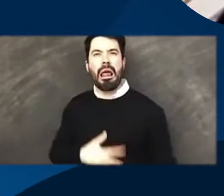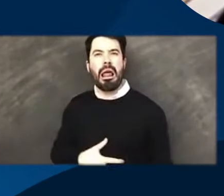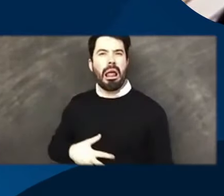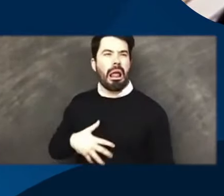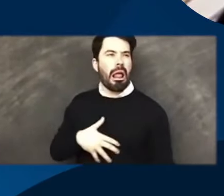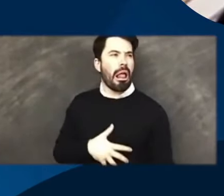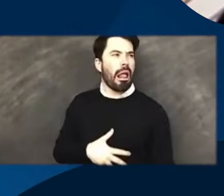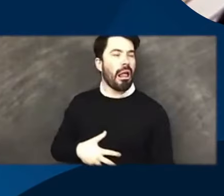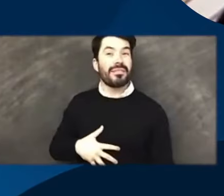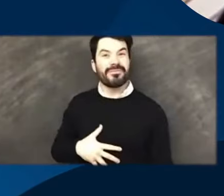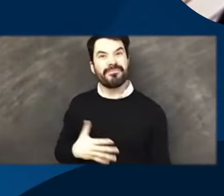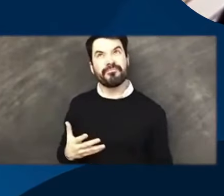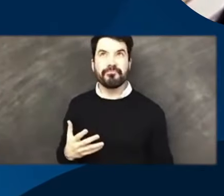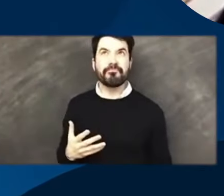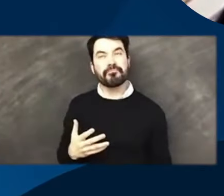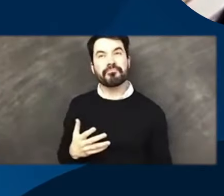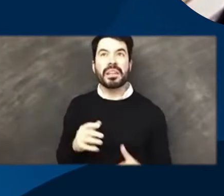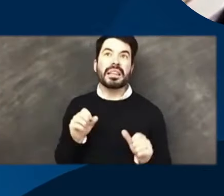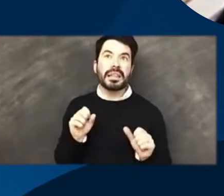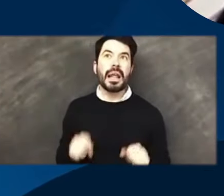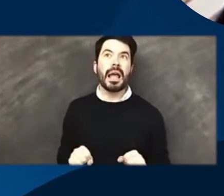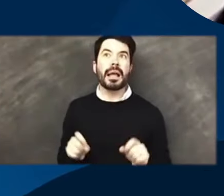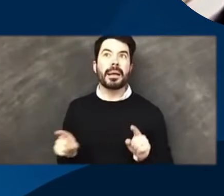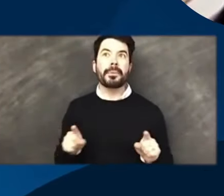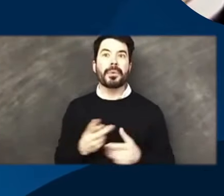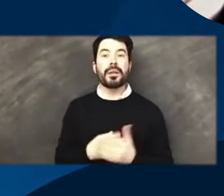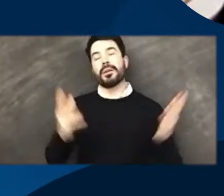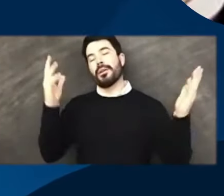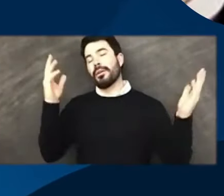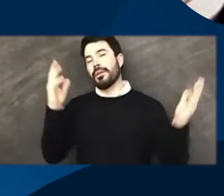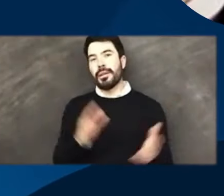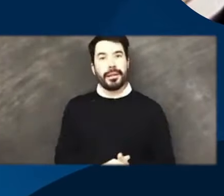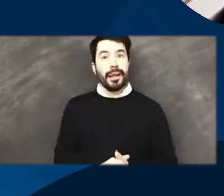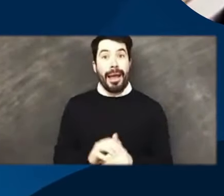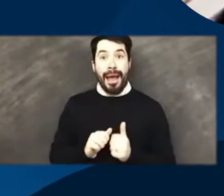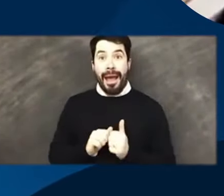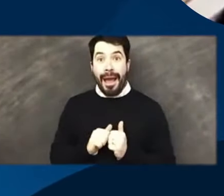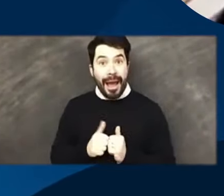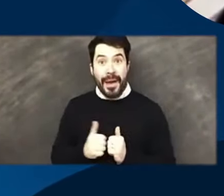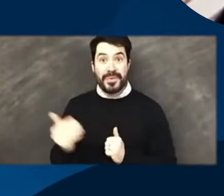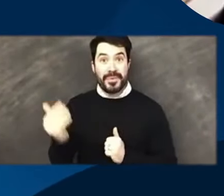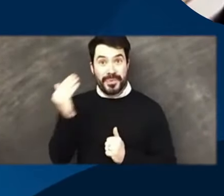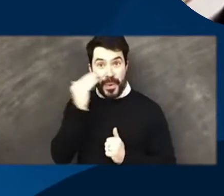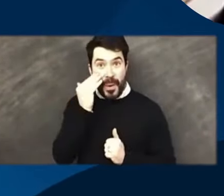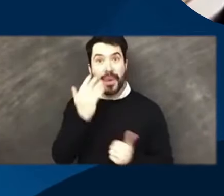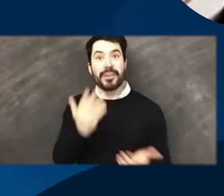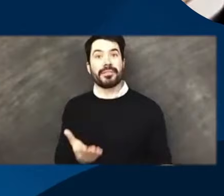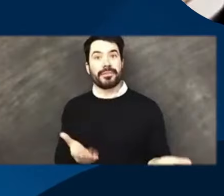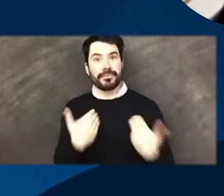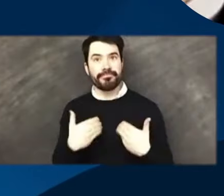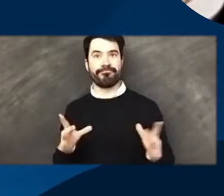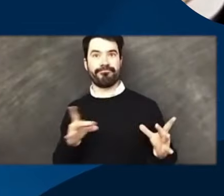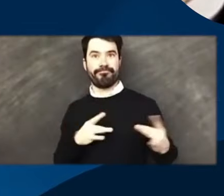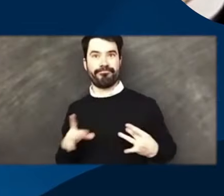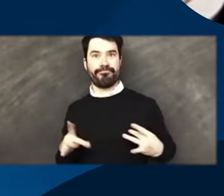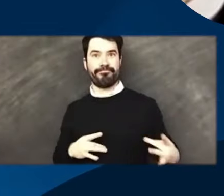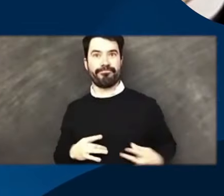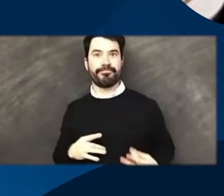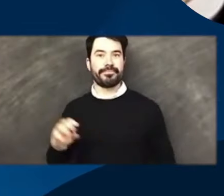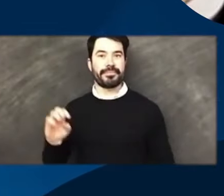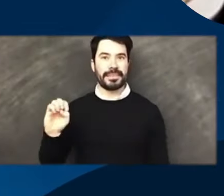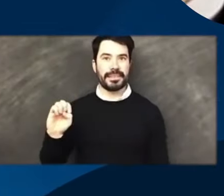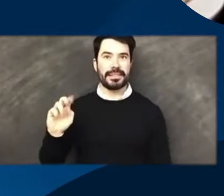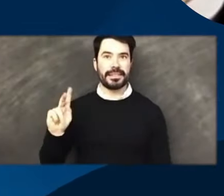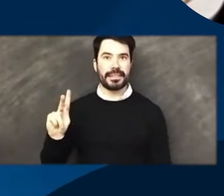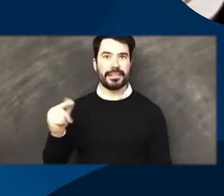I think it's a little bit, so how you tell is by actually doing an EKG in that instance and maybe having